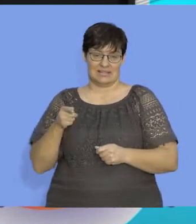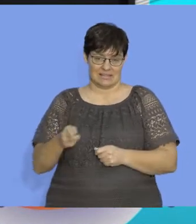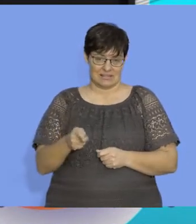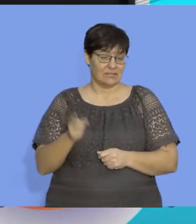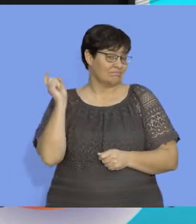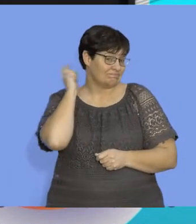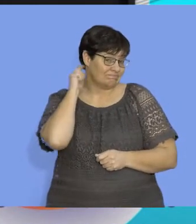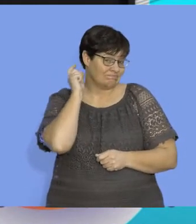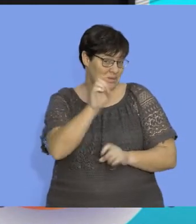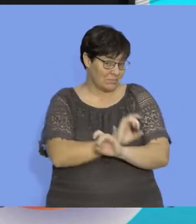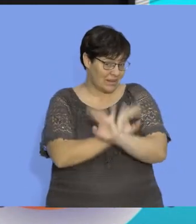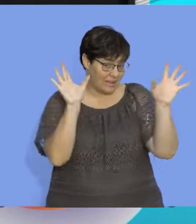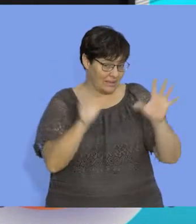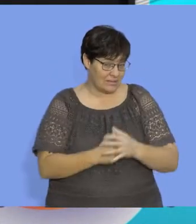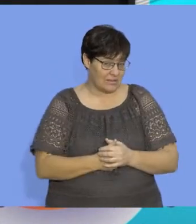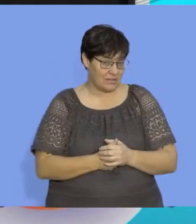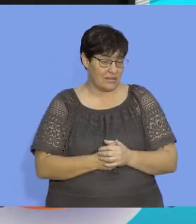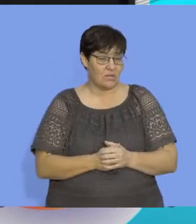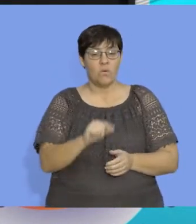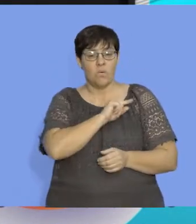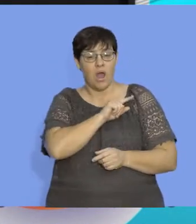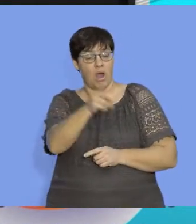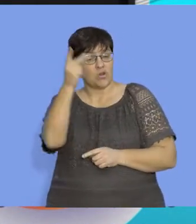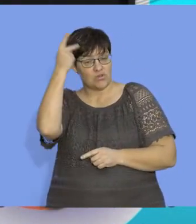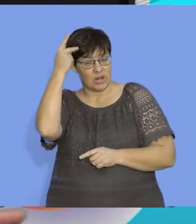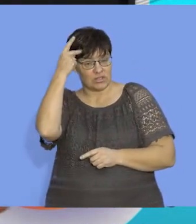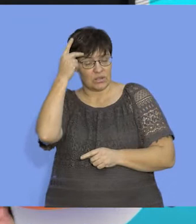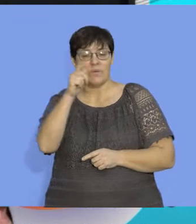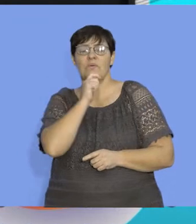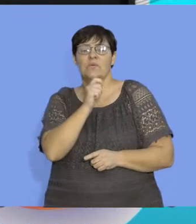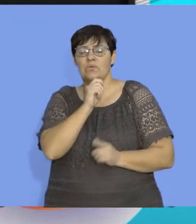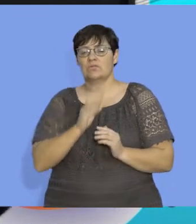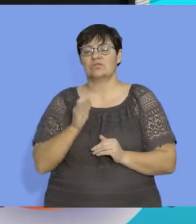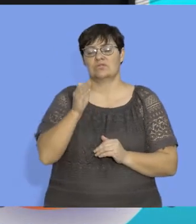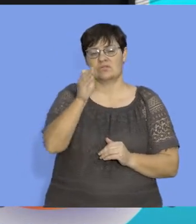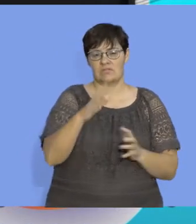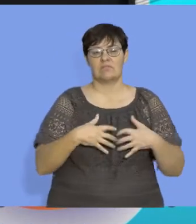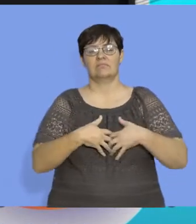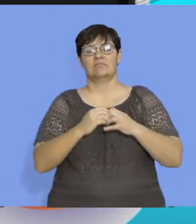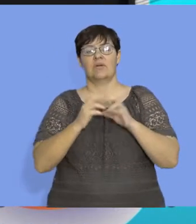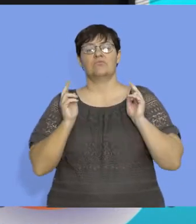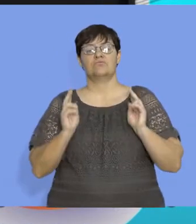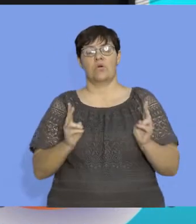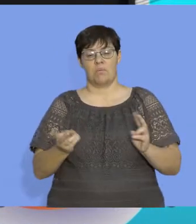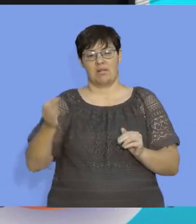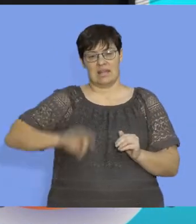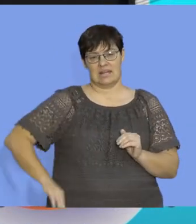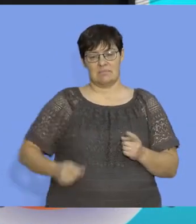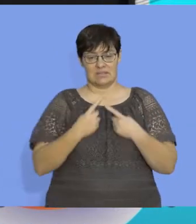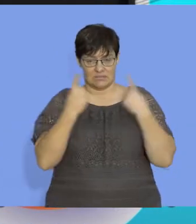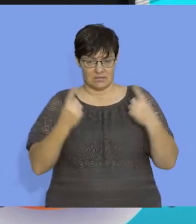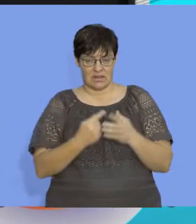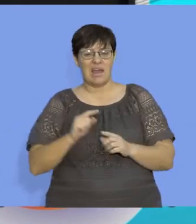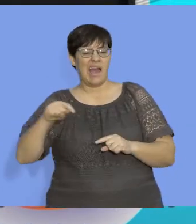obviously this knowledge you can use when you're drawing up a normal income statement and in other aspects of your accounting